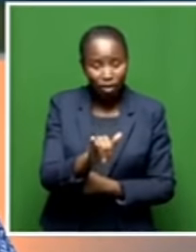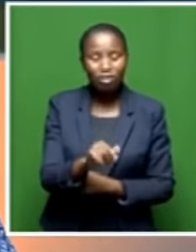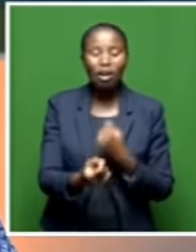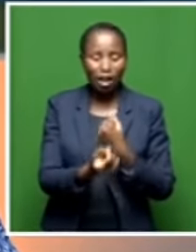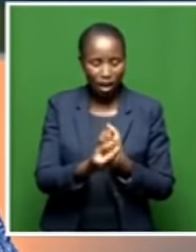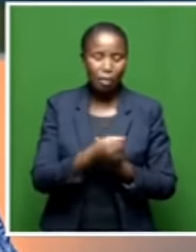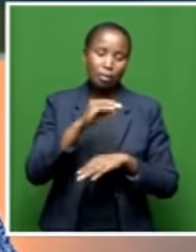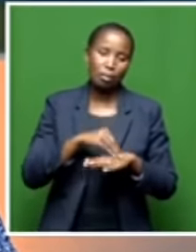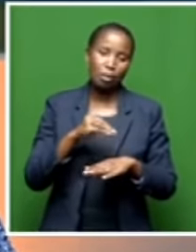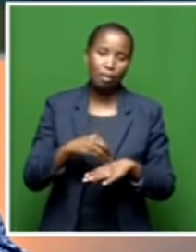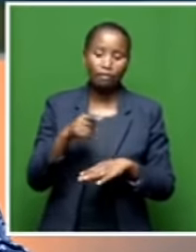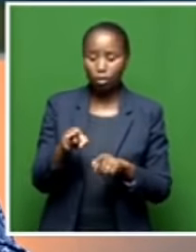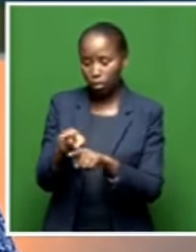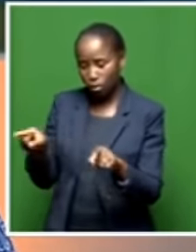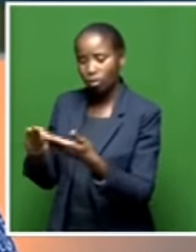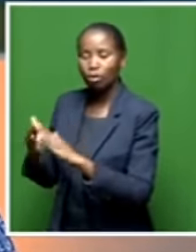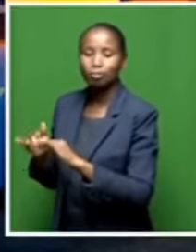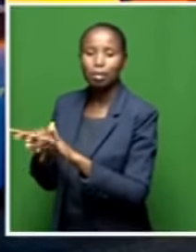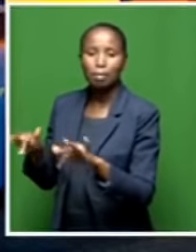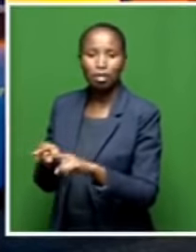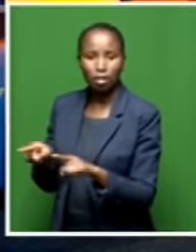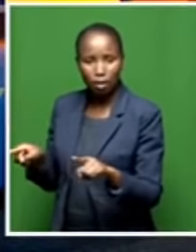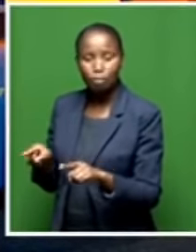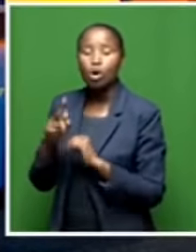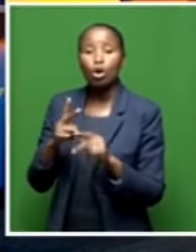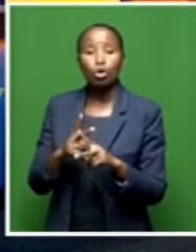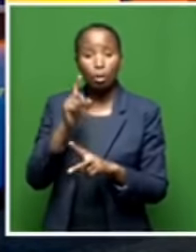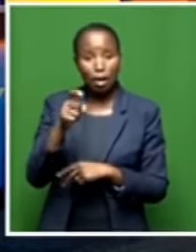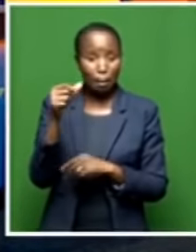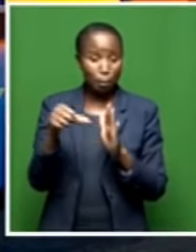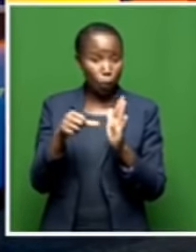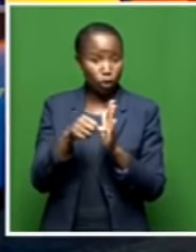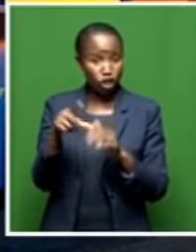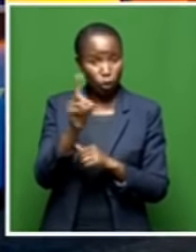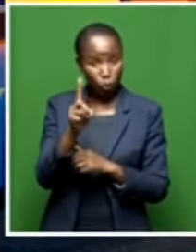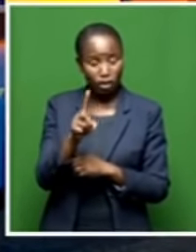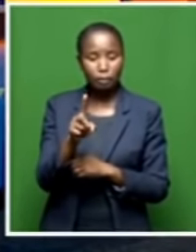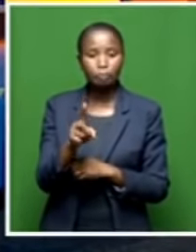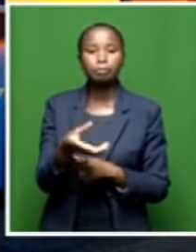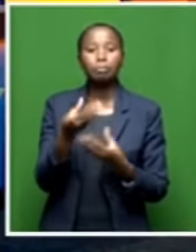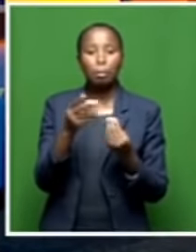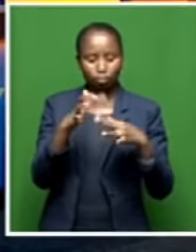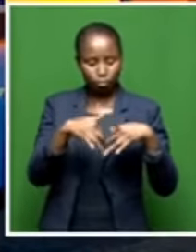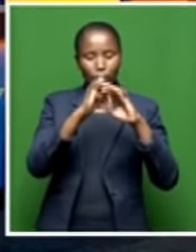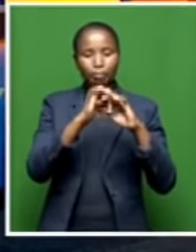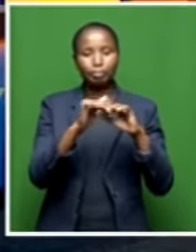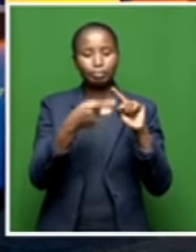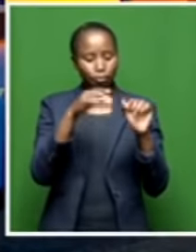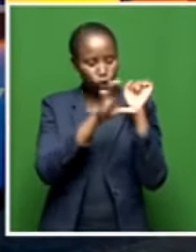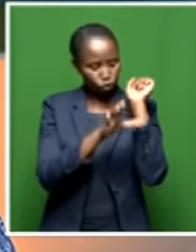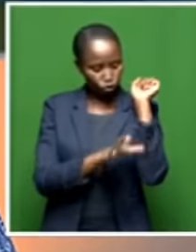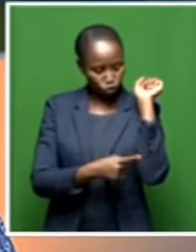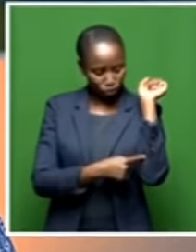also important to refer to the founding provisions of our Constitution that talks about transparency,